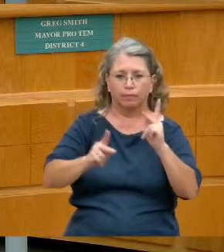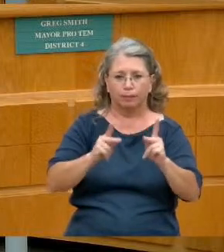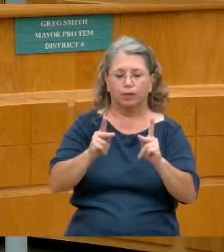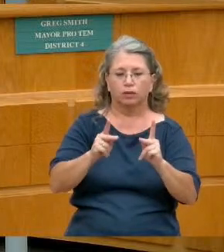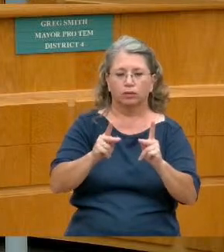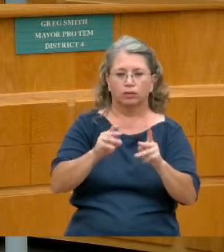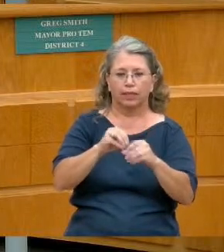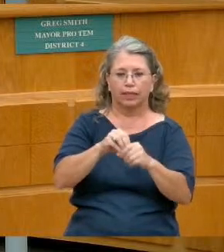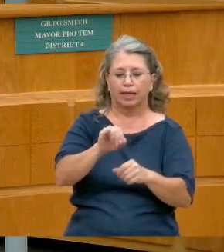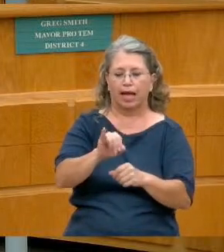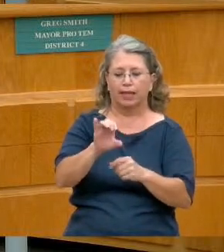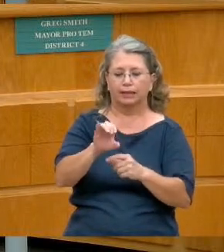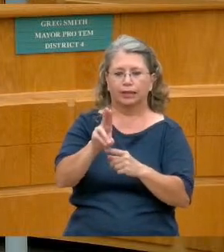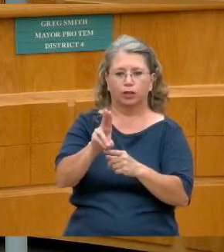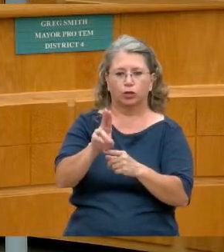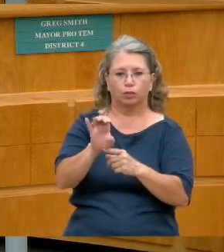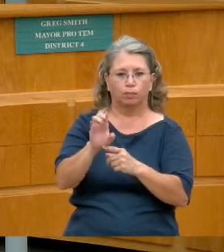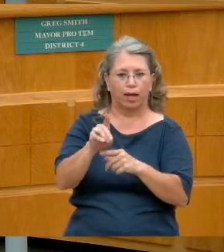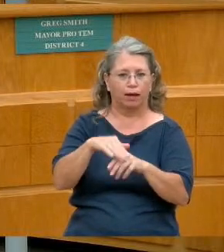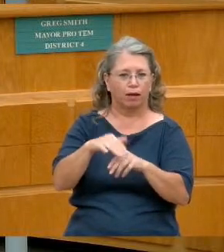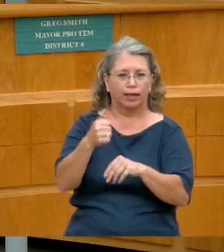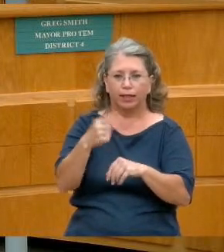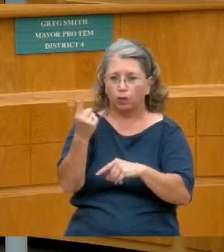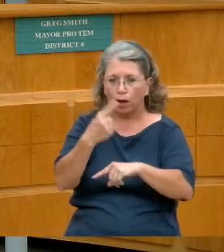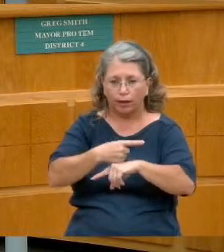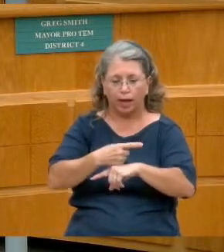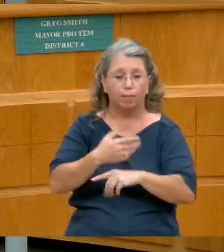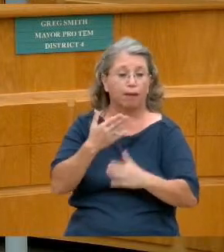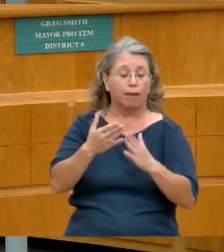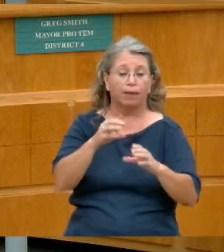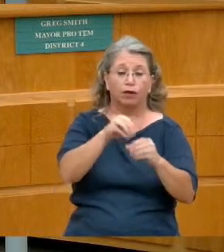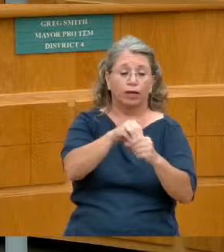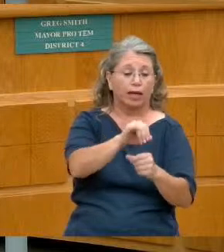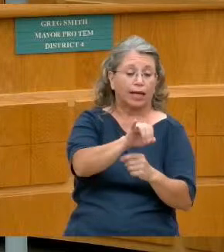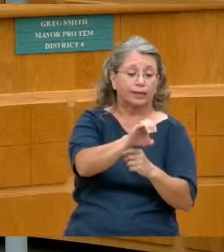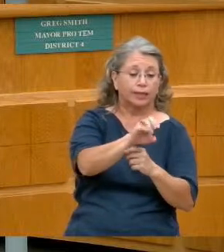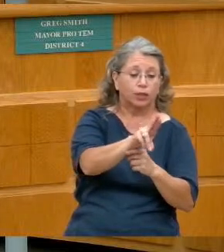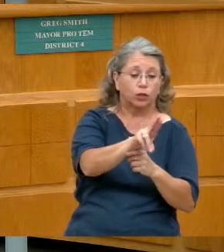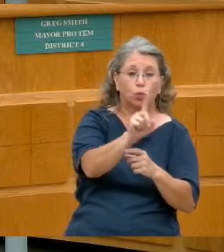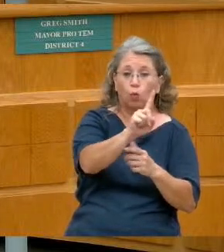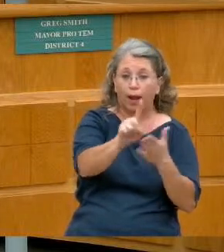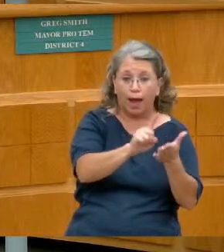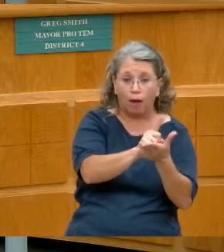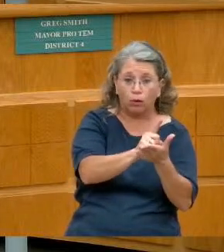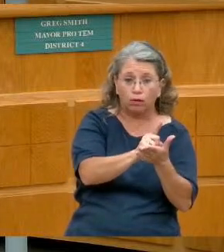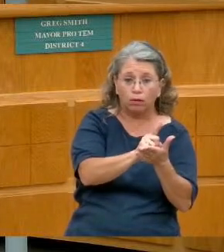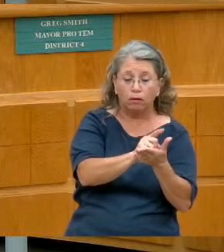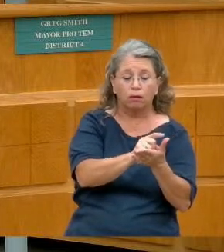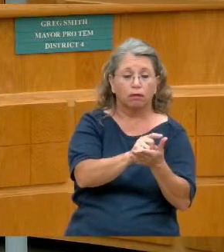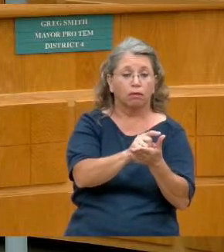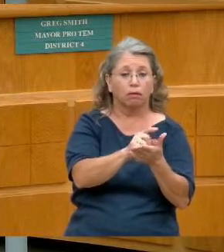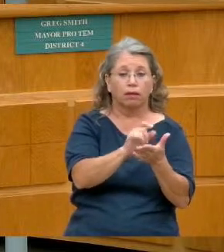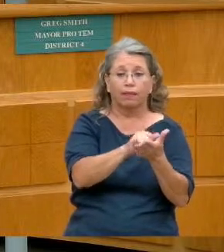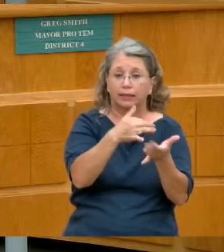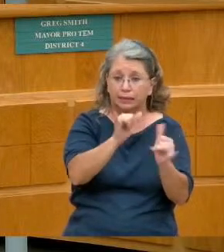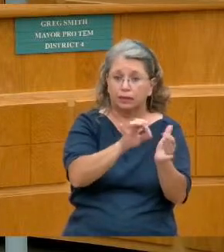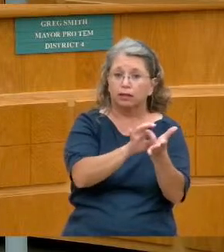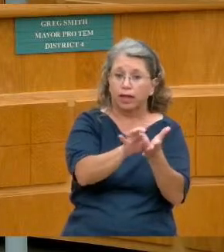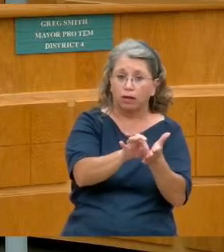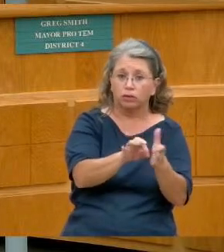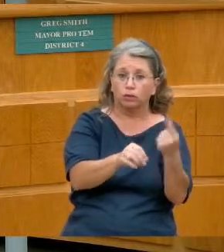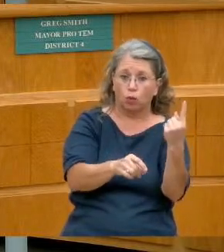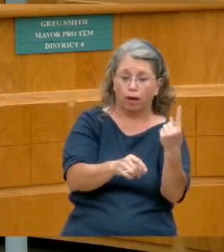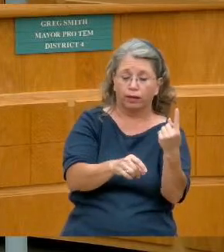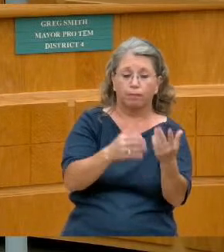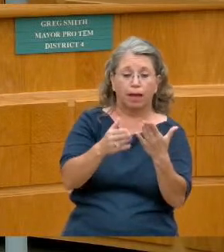any given day. A person may come in for an hour and then leave. That counts as one. A person may stay for 3 days.